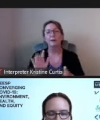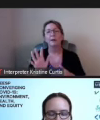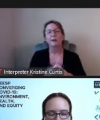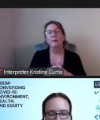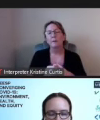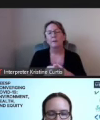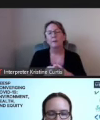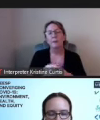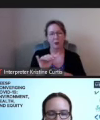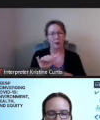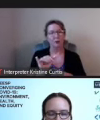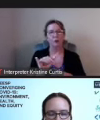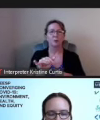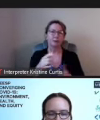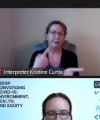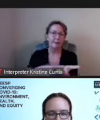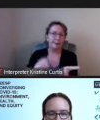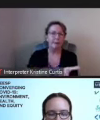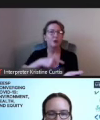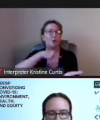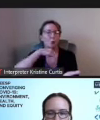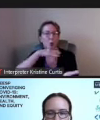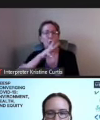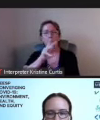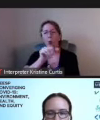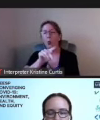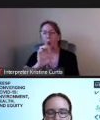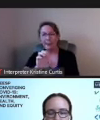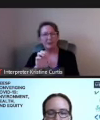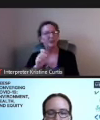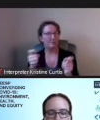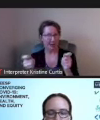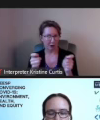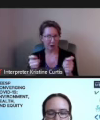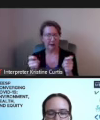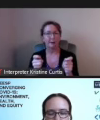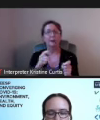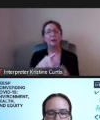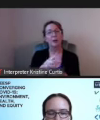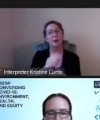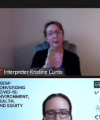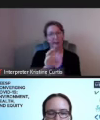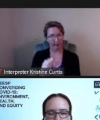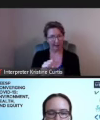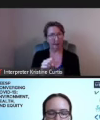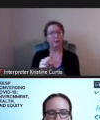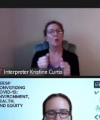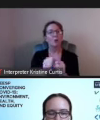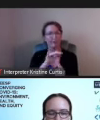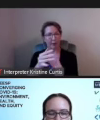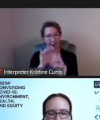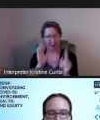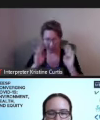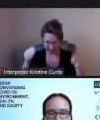impacts on waste management. Dr. Naughton received a BS in civil engineering with environmental concentration from Purdue